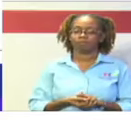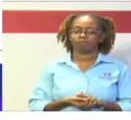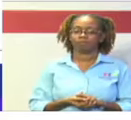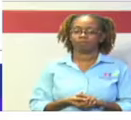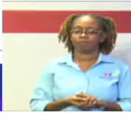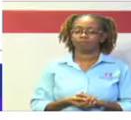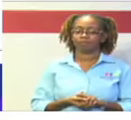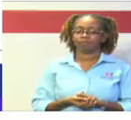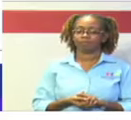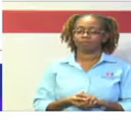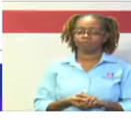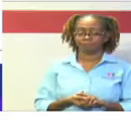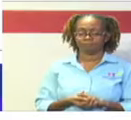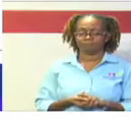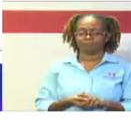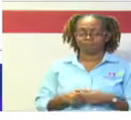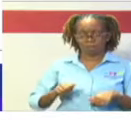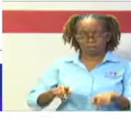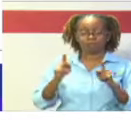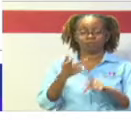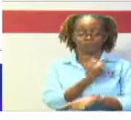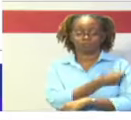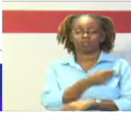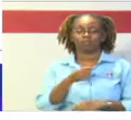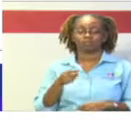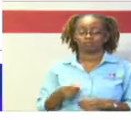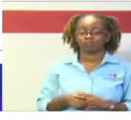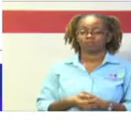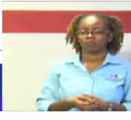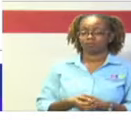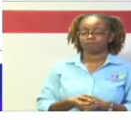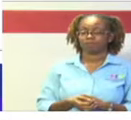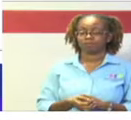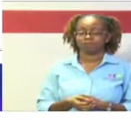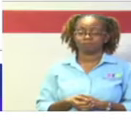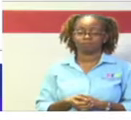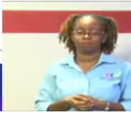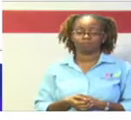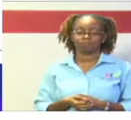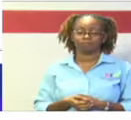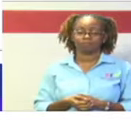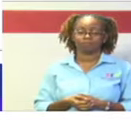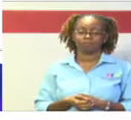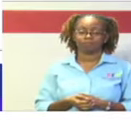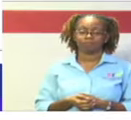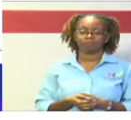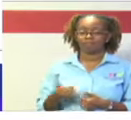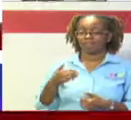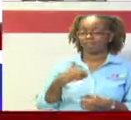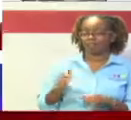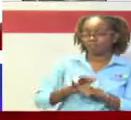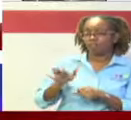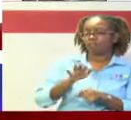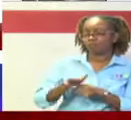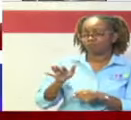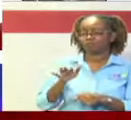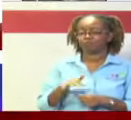safe zone with the current infection and vaccination numbers that we have? Okay, Al, how many questions is that?